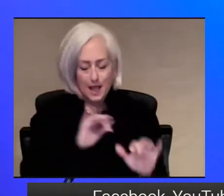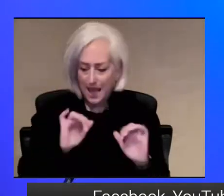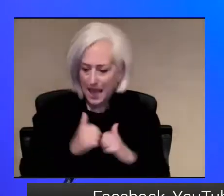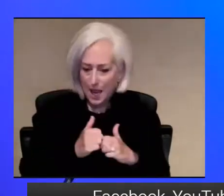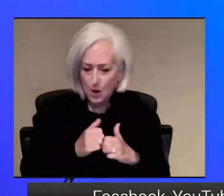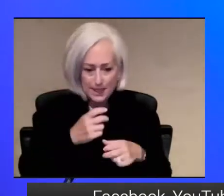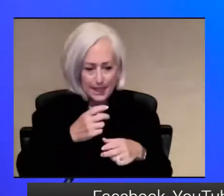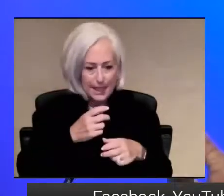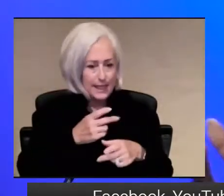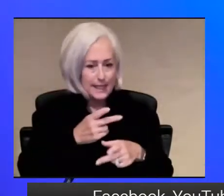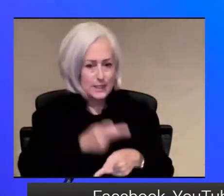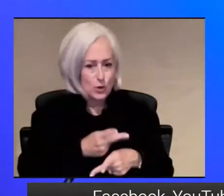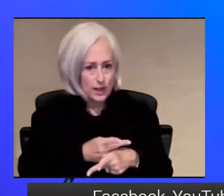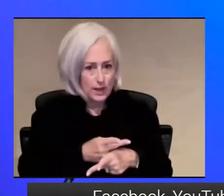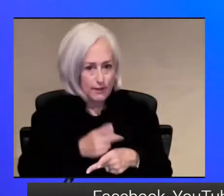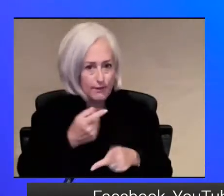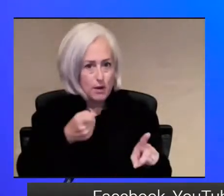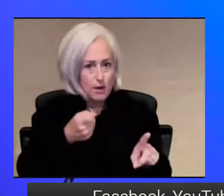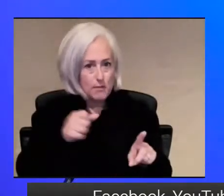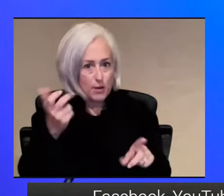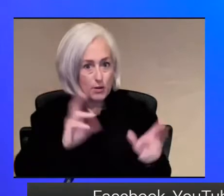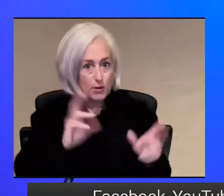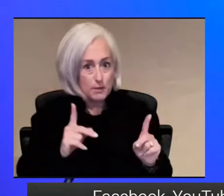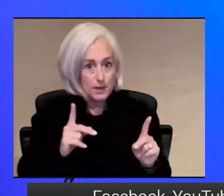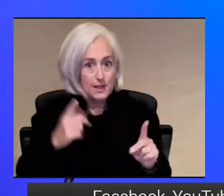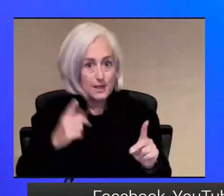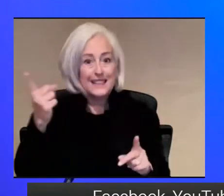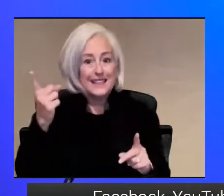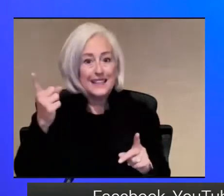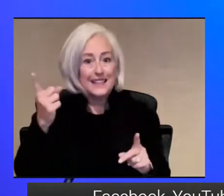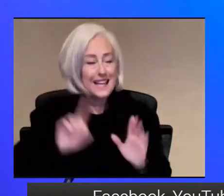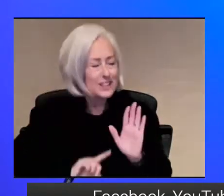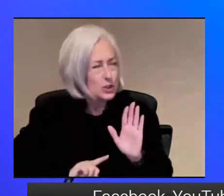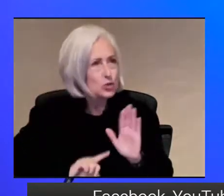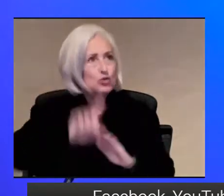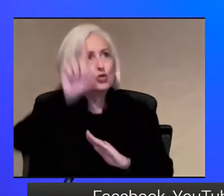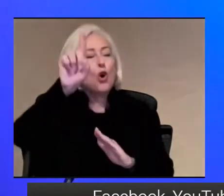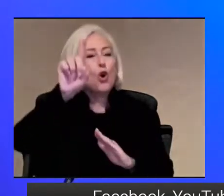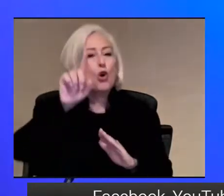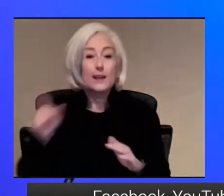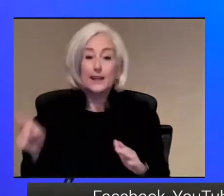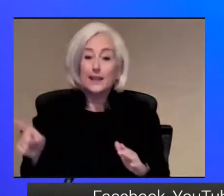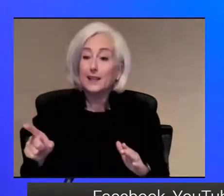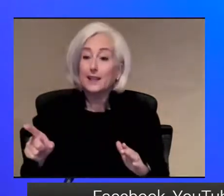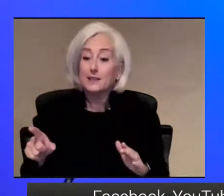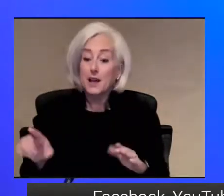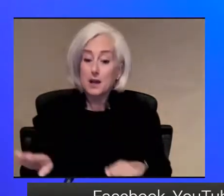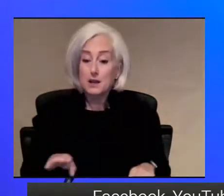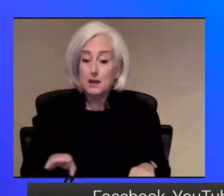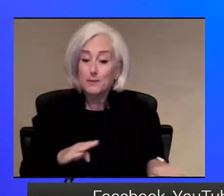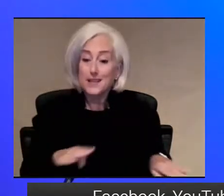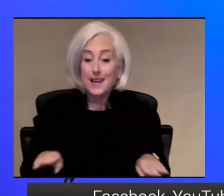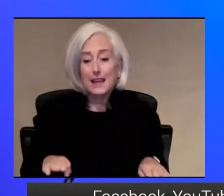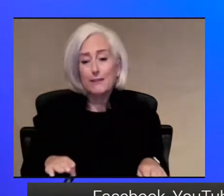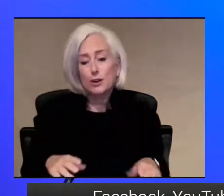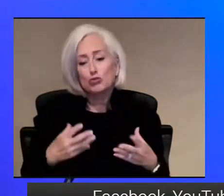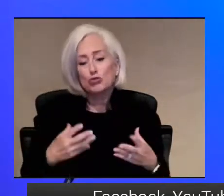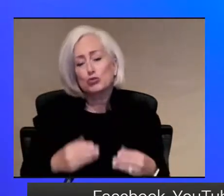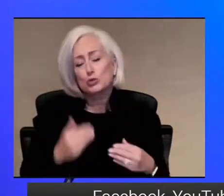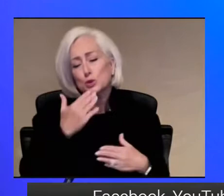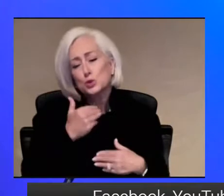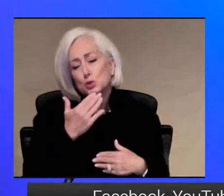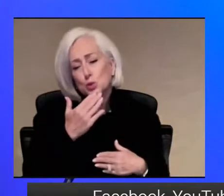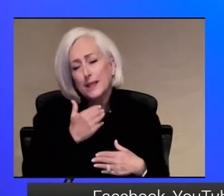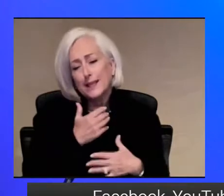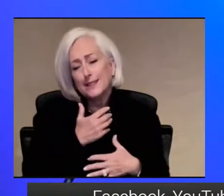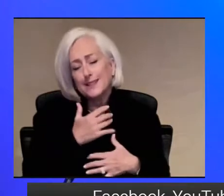is he's a teddy bear, but you know, he may present as a threat to some, and so we deal with that every day. It's like every day